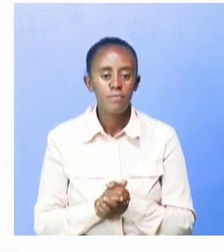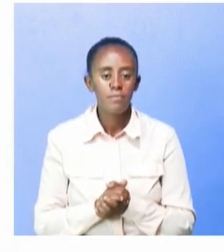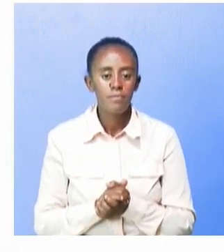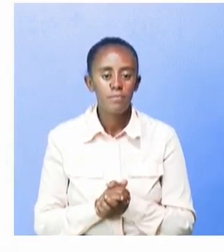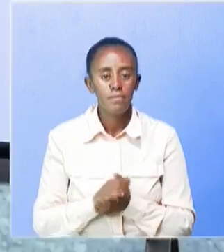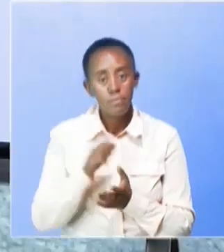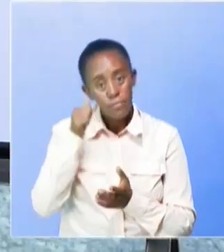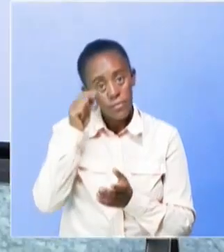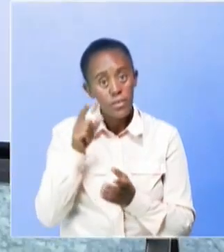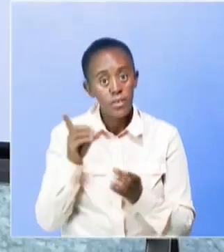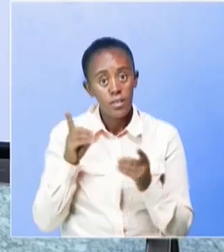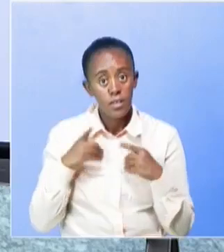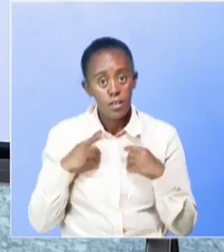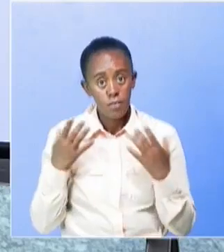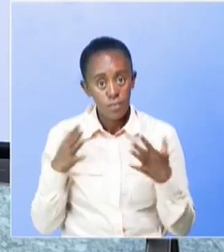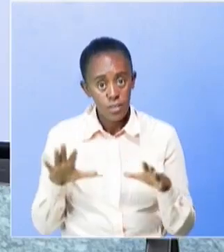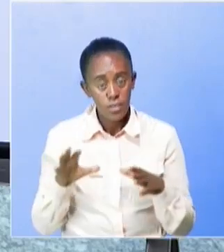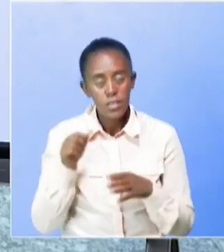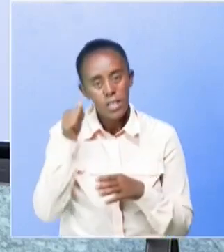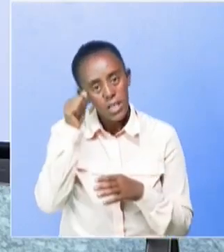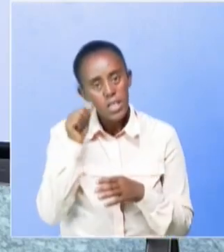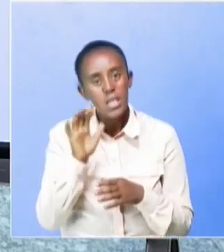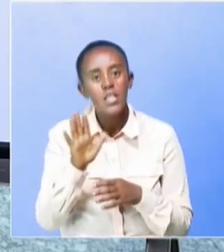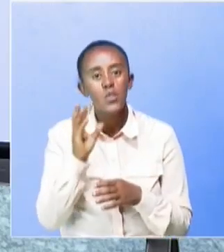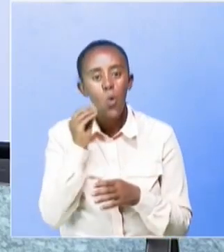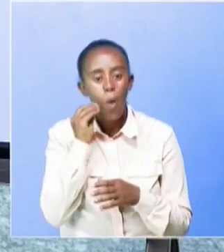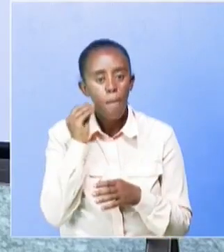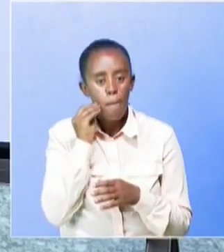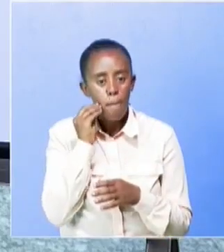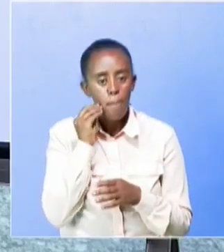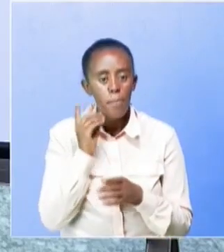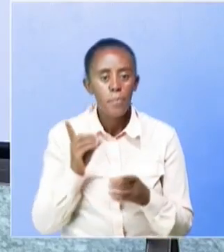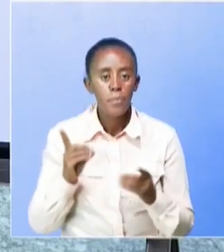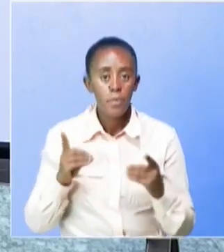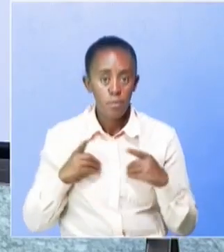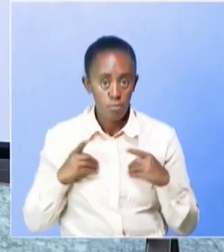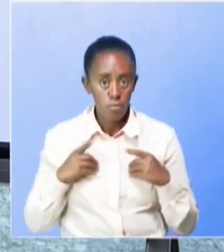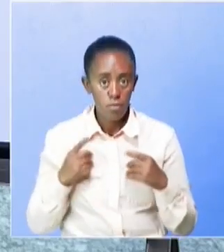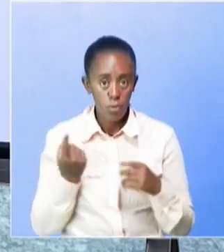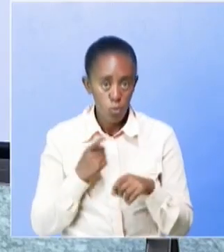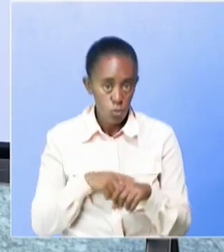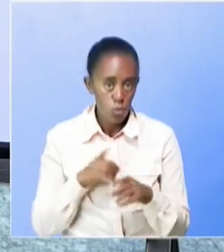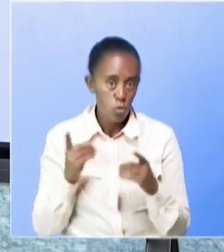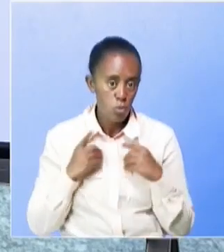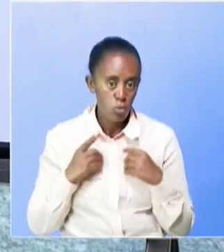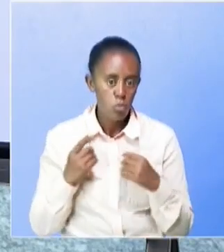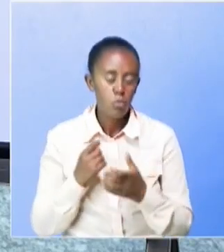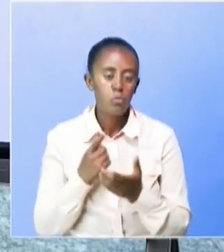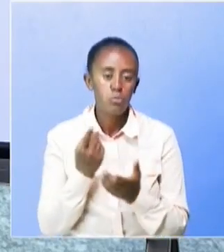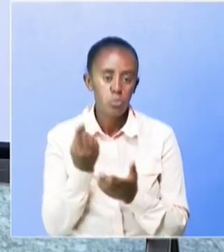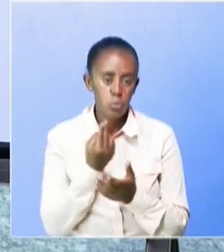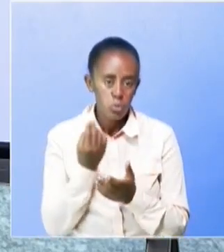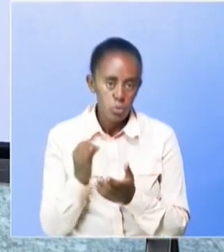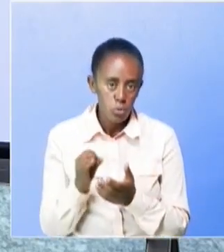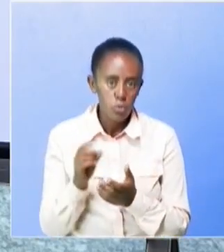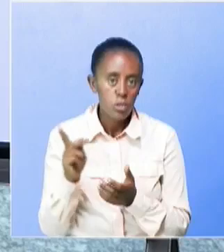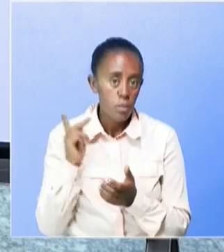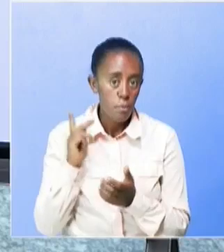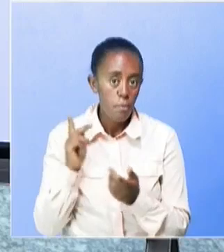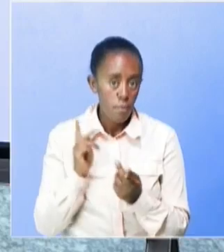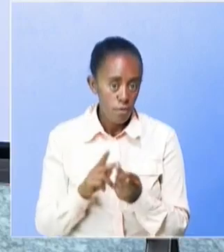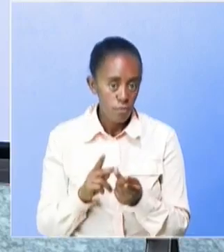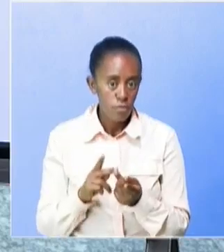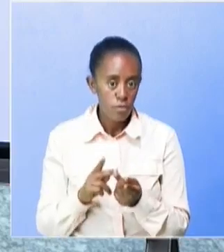He had finished his homework. So had, we always have had when we're using the past